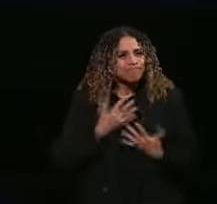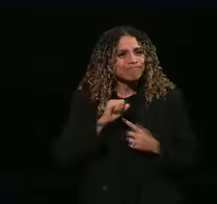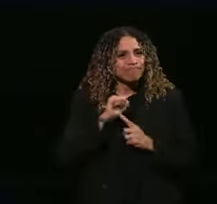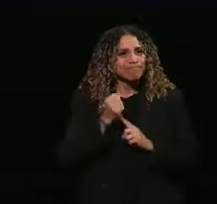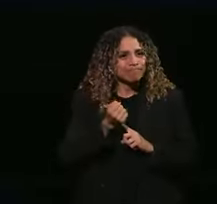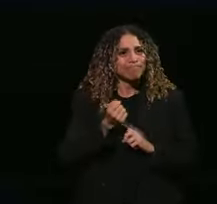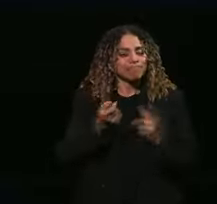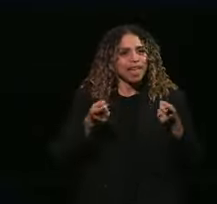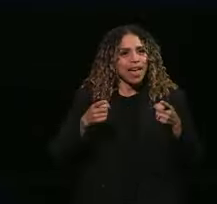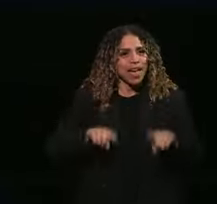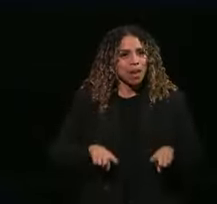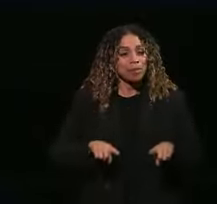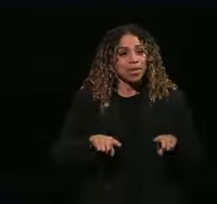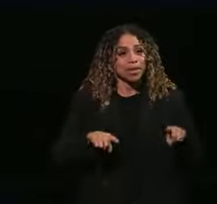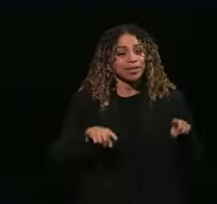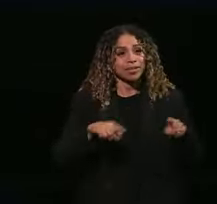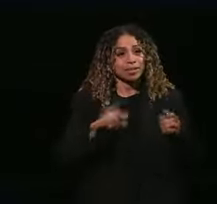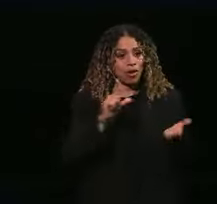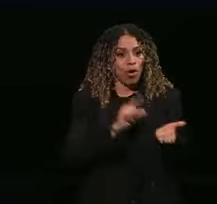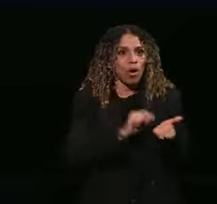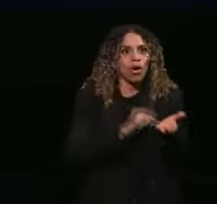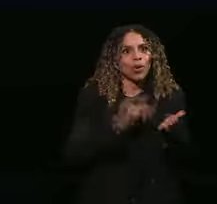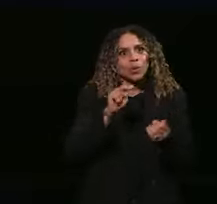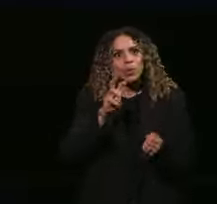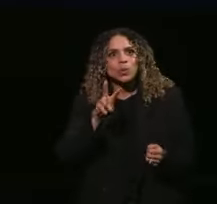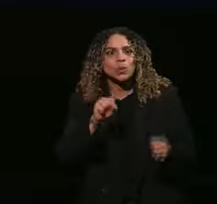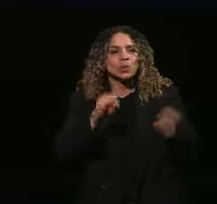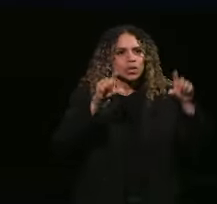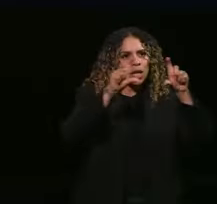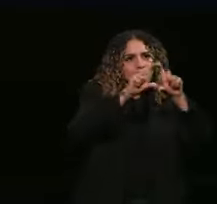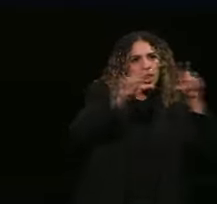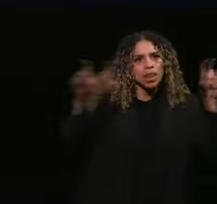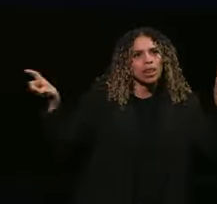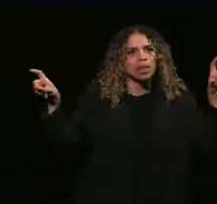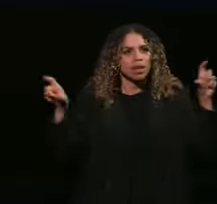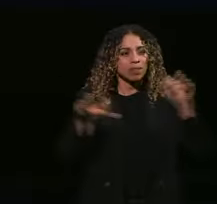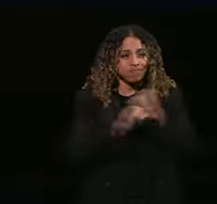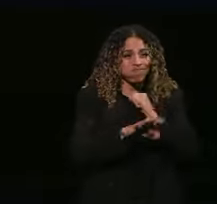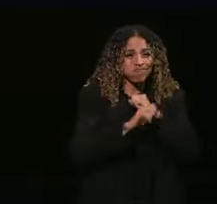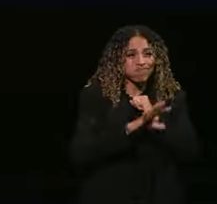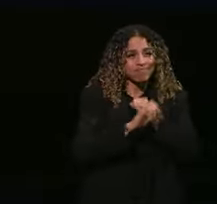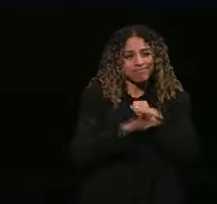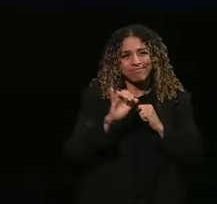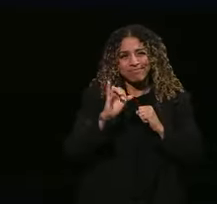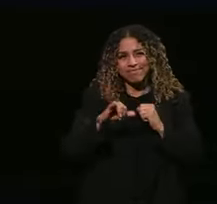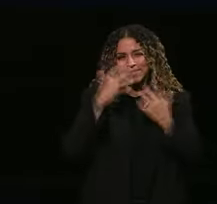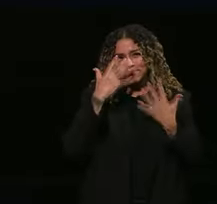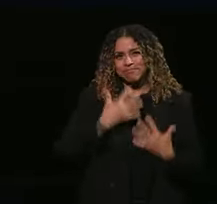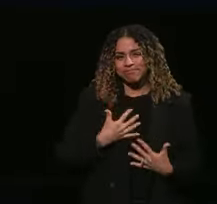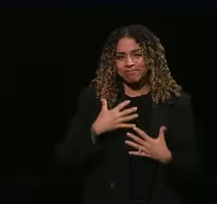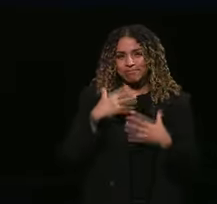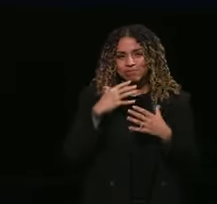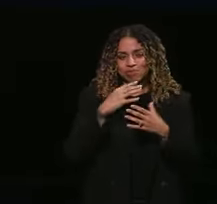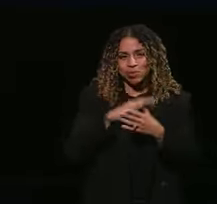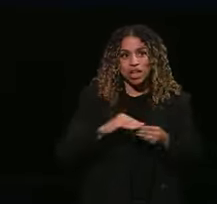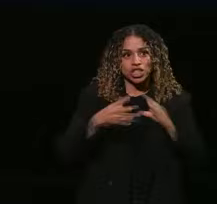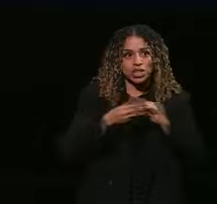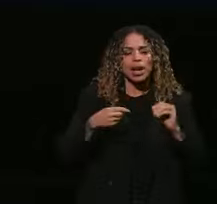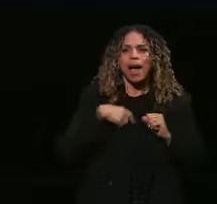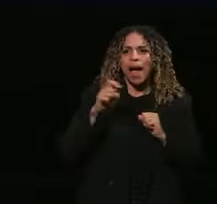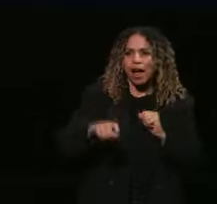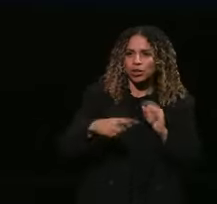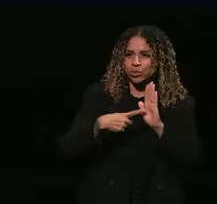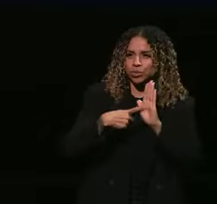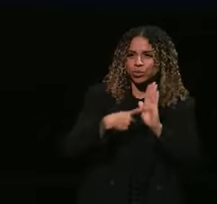that was on the headlines, on the news in Tunisia. And I needed to understand the origin